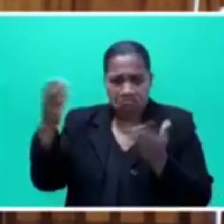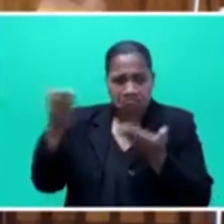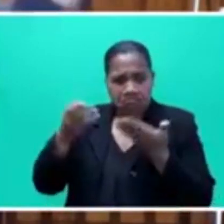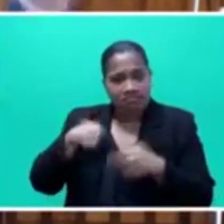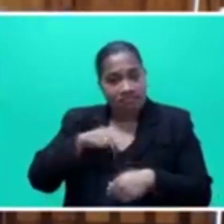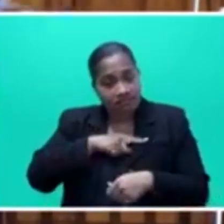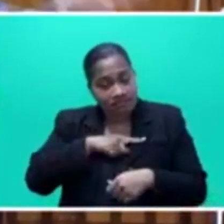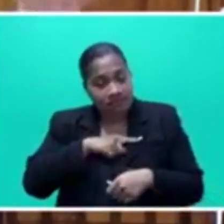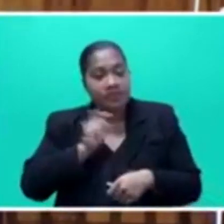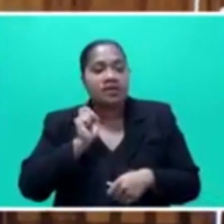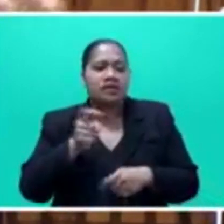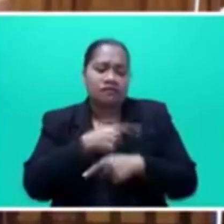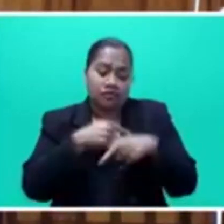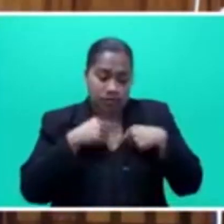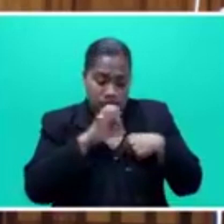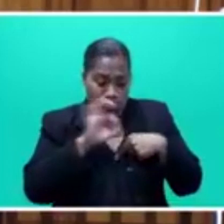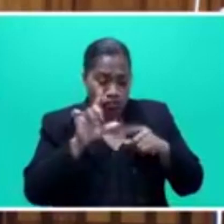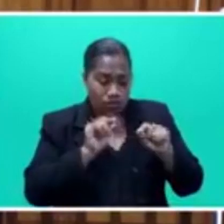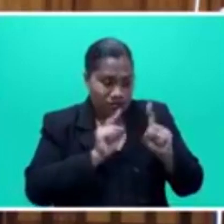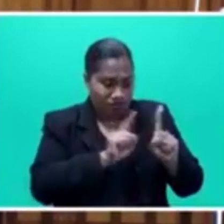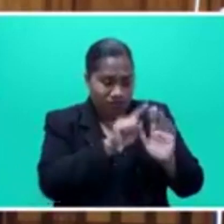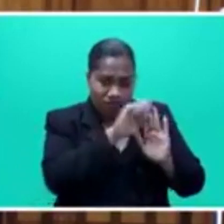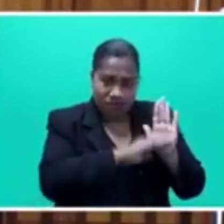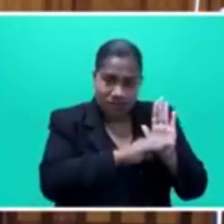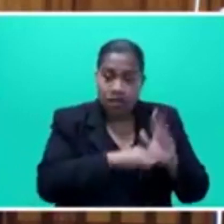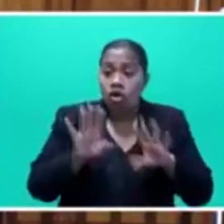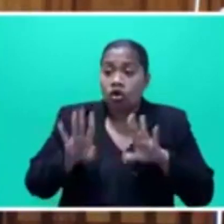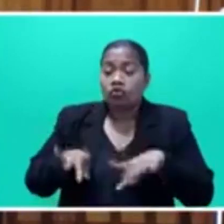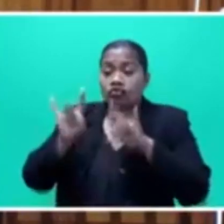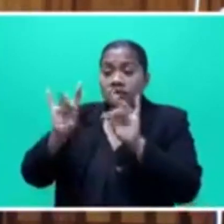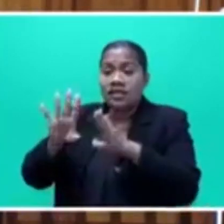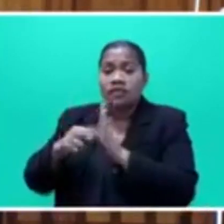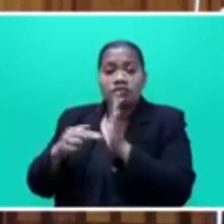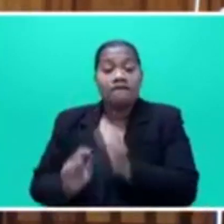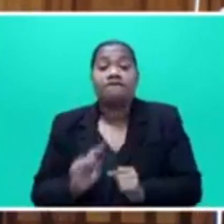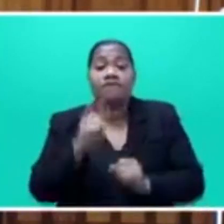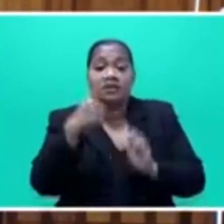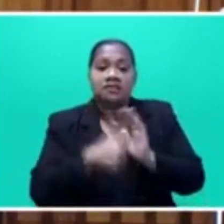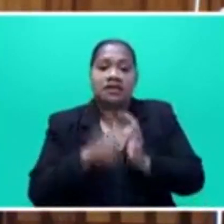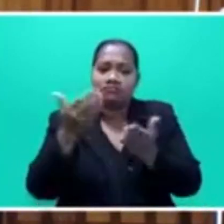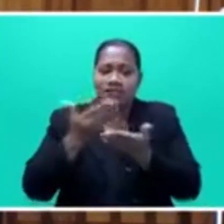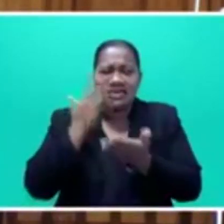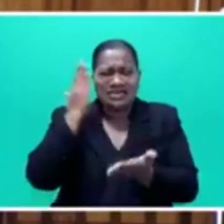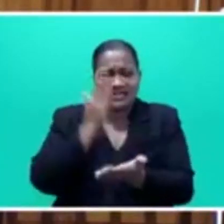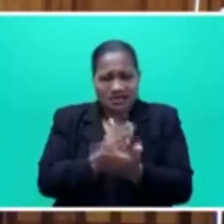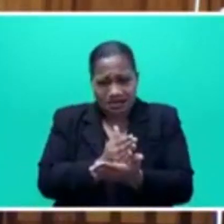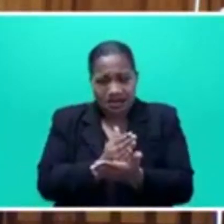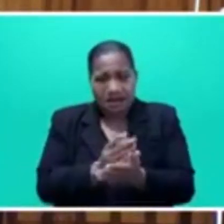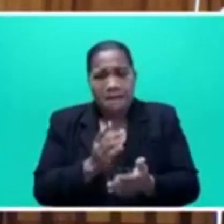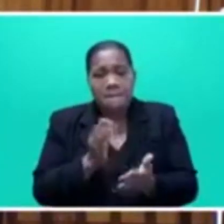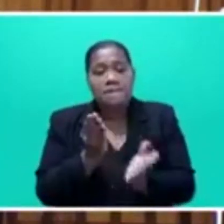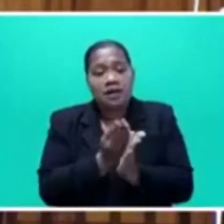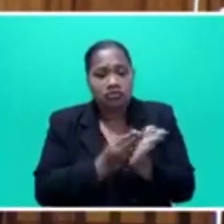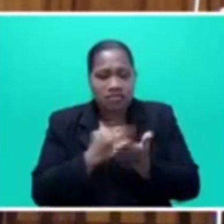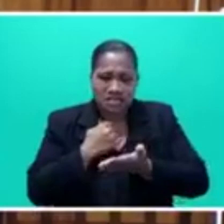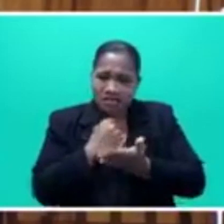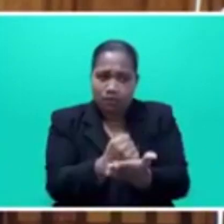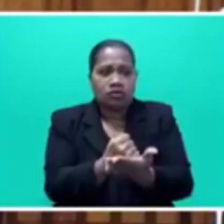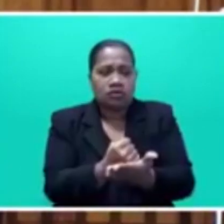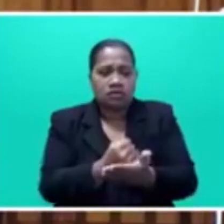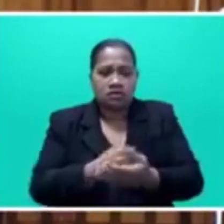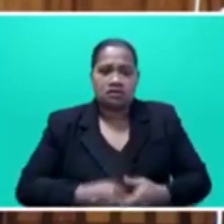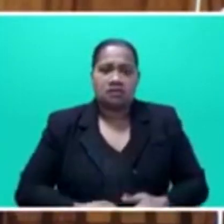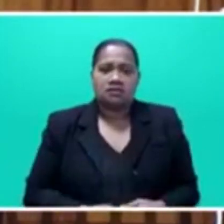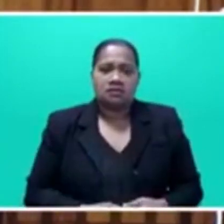doing this, Australia and New Zealand for the first time has given us direct budget support. Unheard of. Unheard